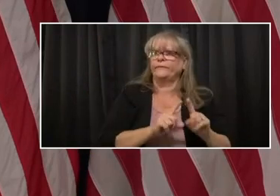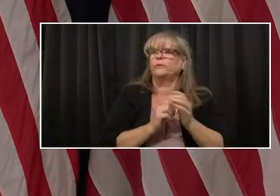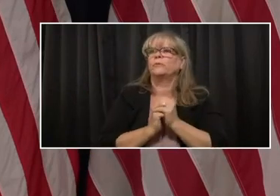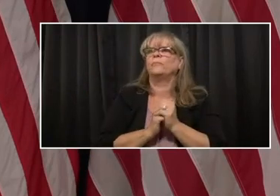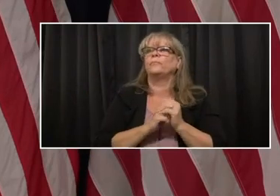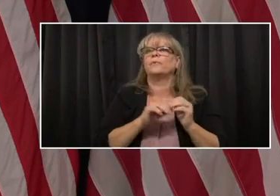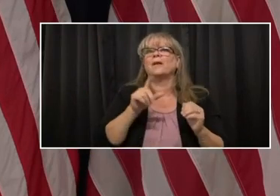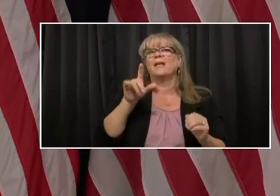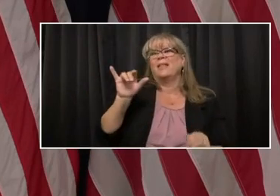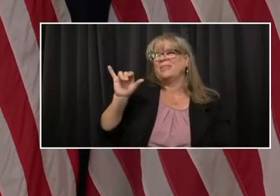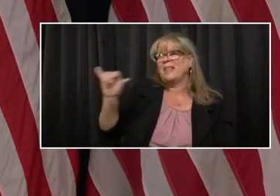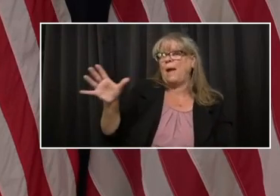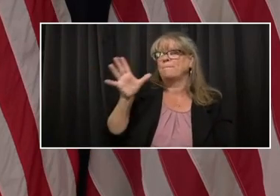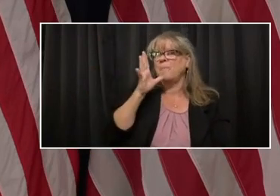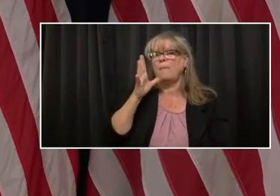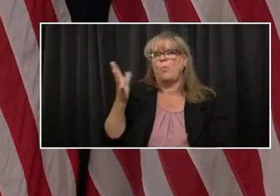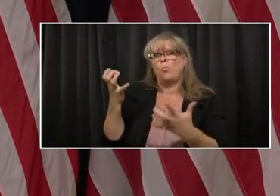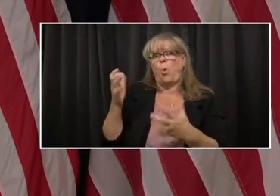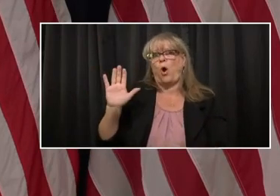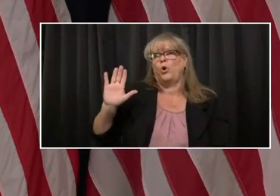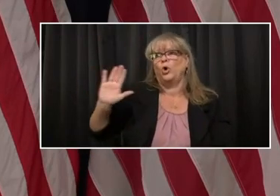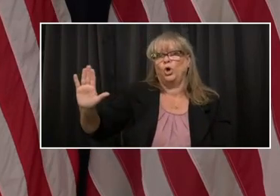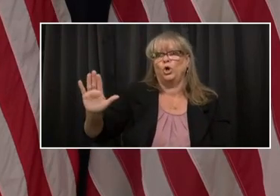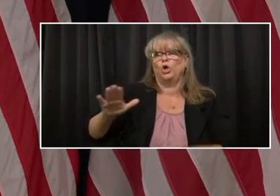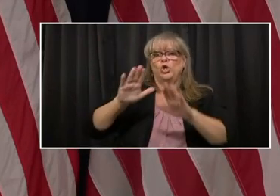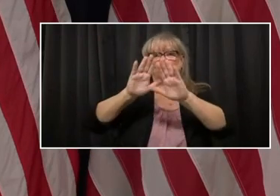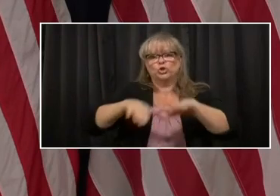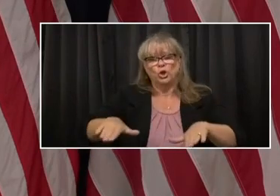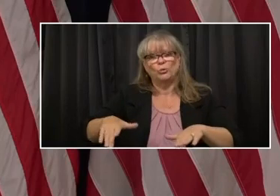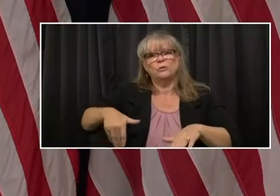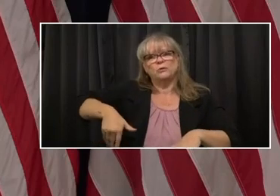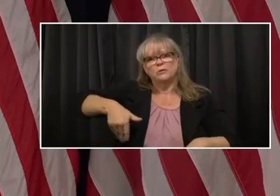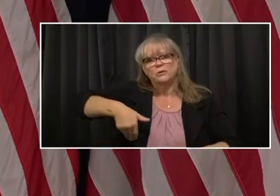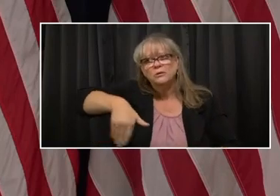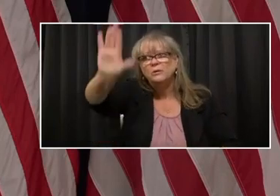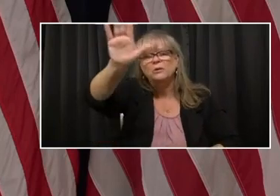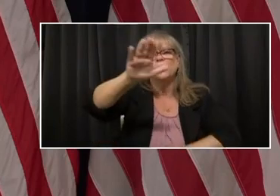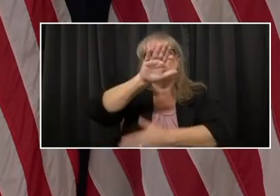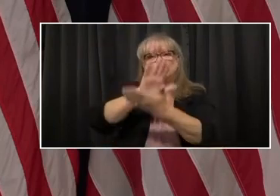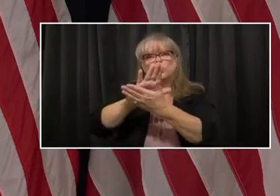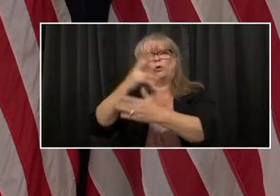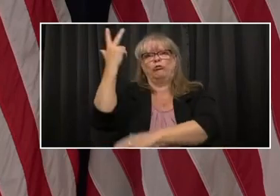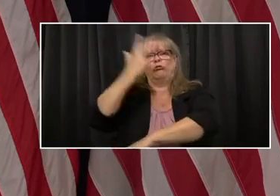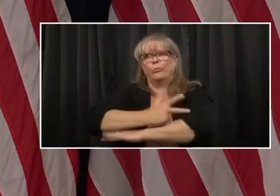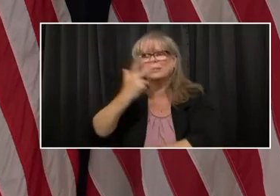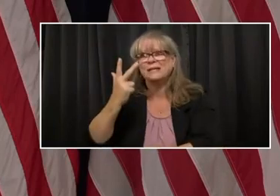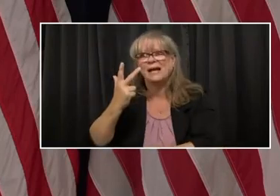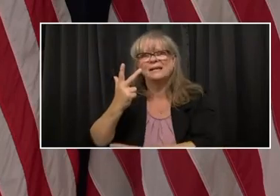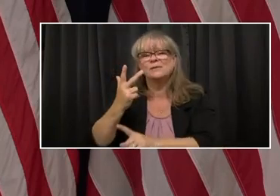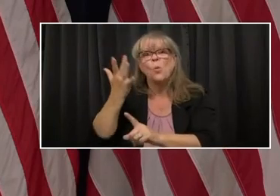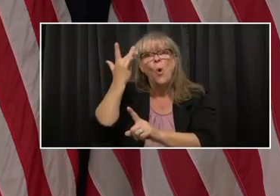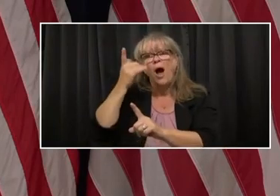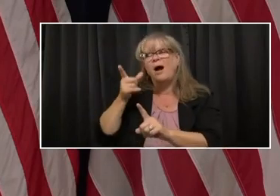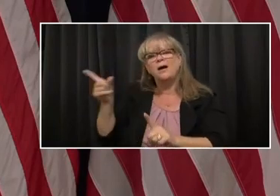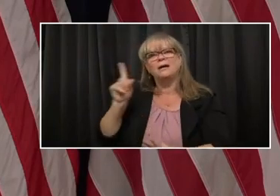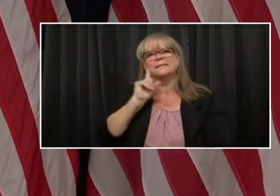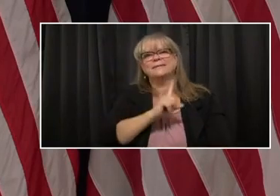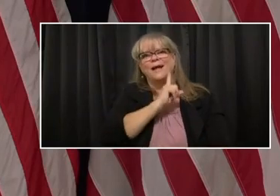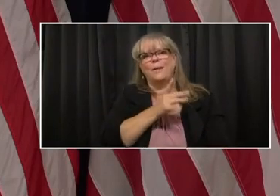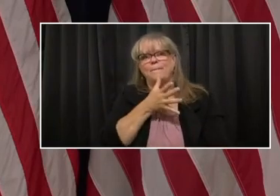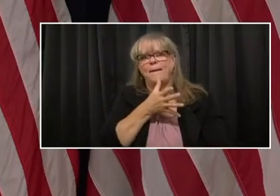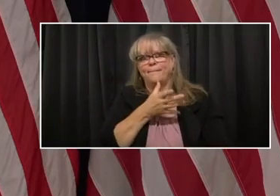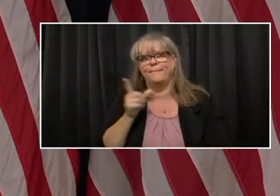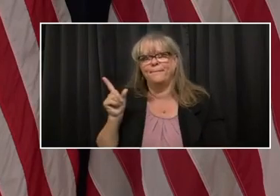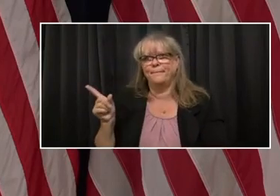their kids because she works and she's a single mom and she might not trust her 7th or 8th grader at home alone, she's